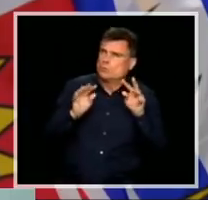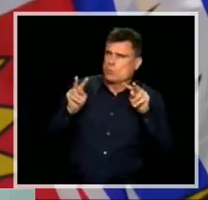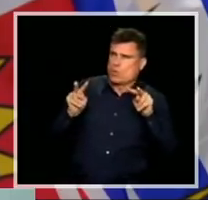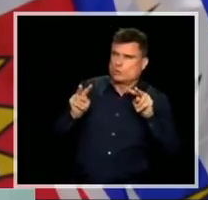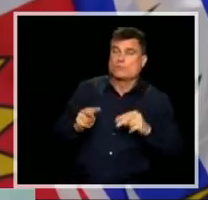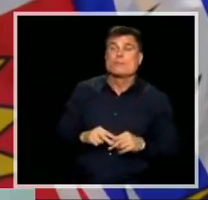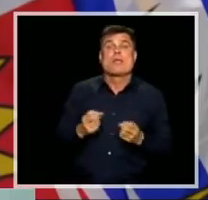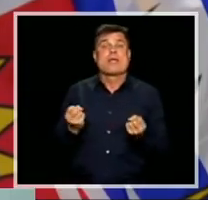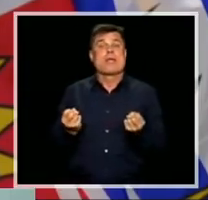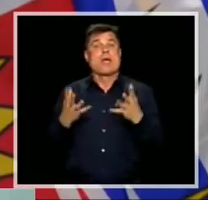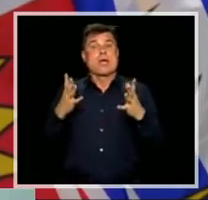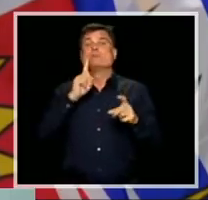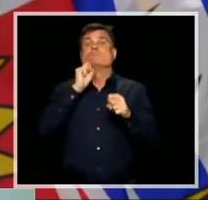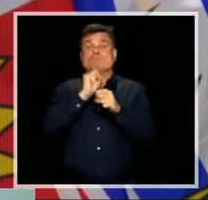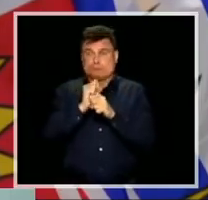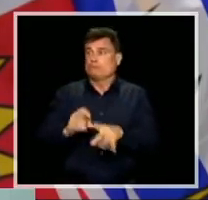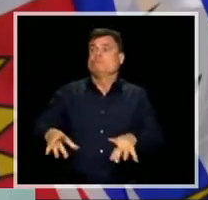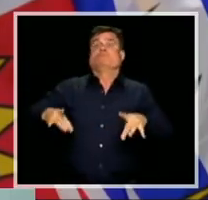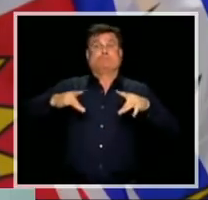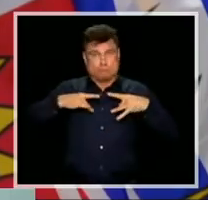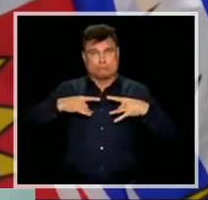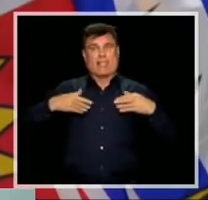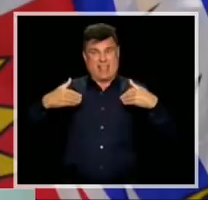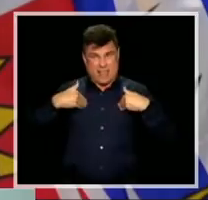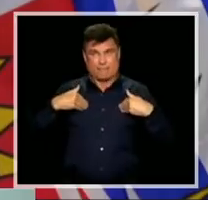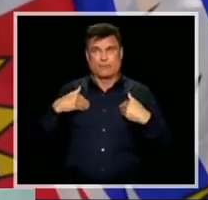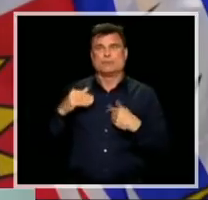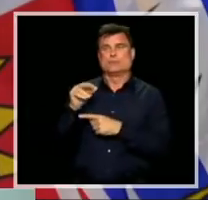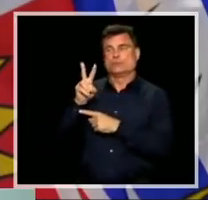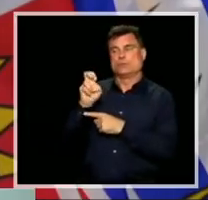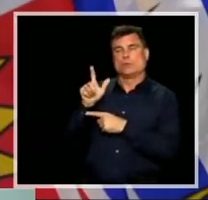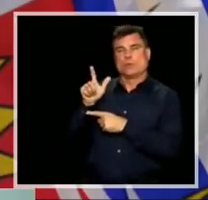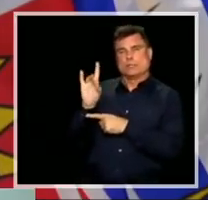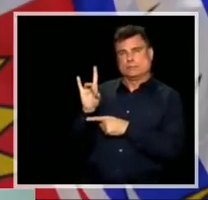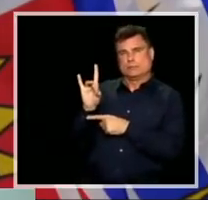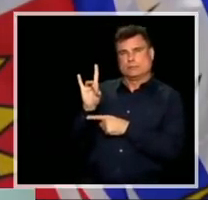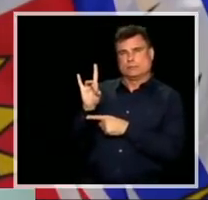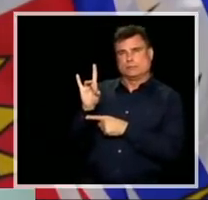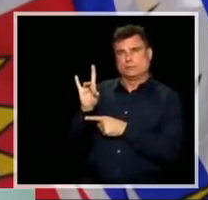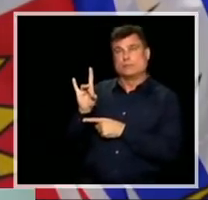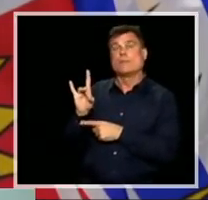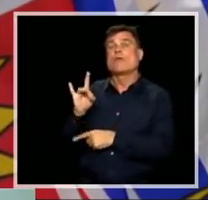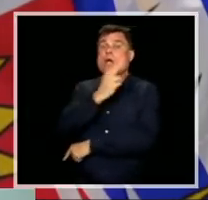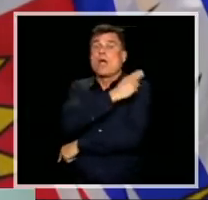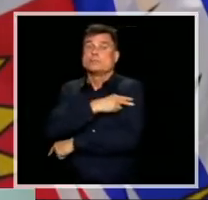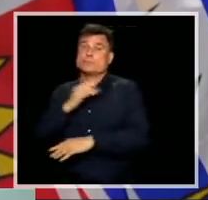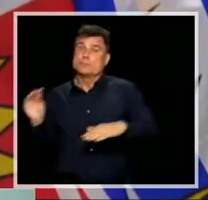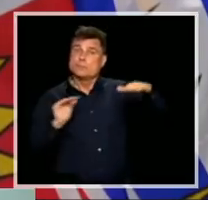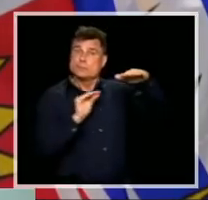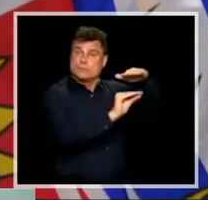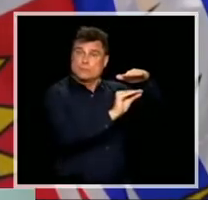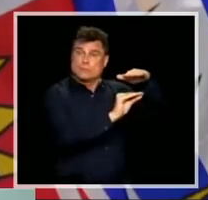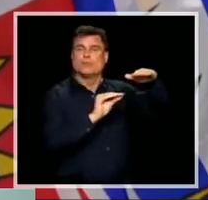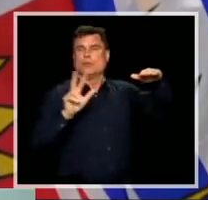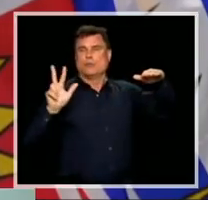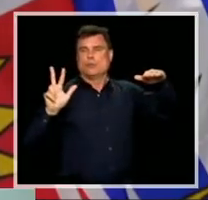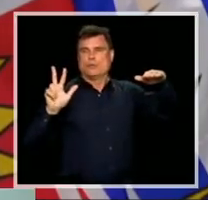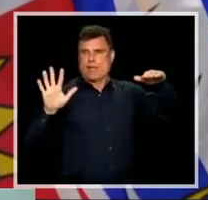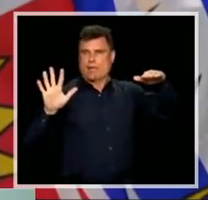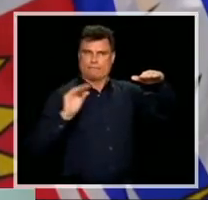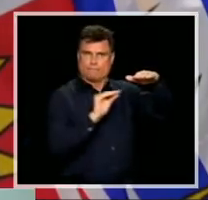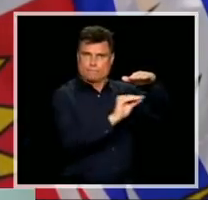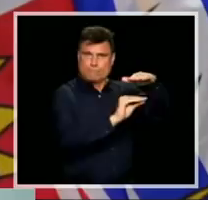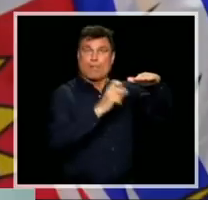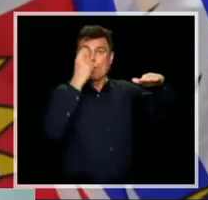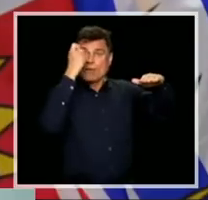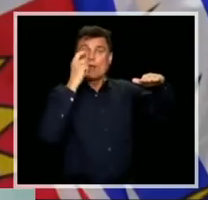be low, but some spread in our community. This tells us that we still need to be cautious. We need to proceed